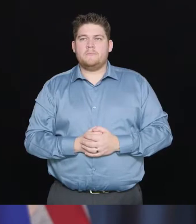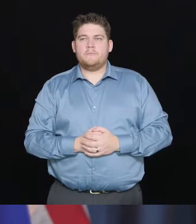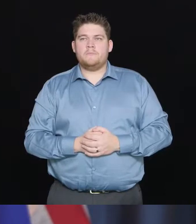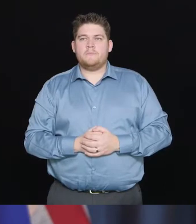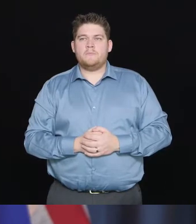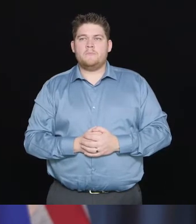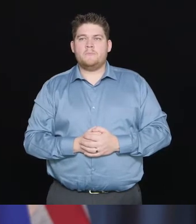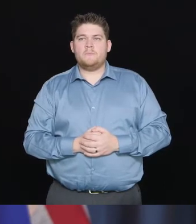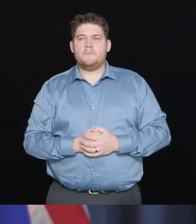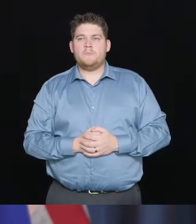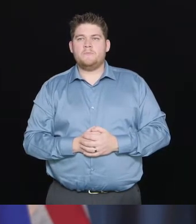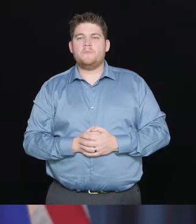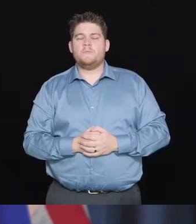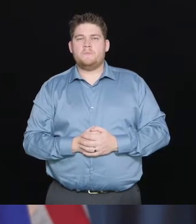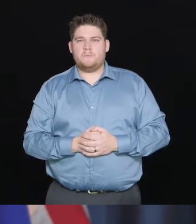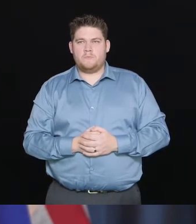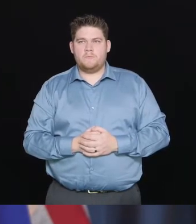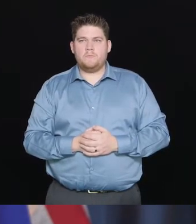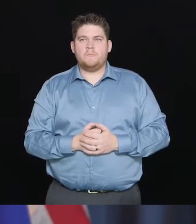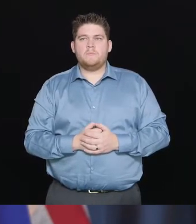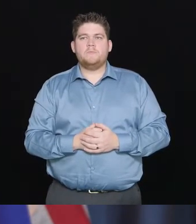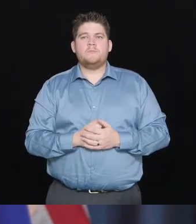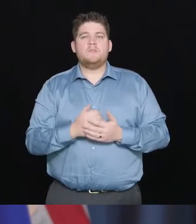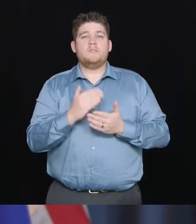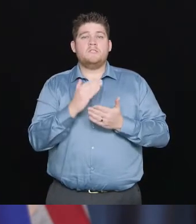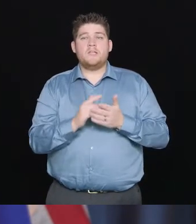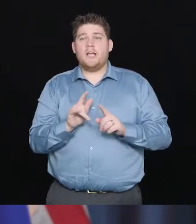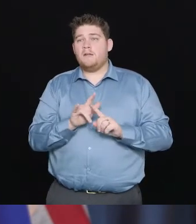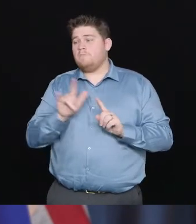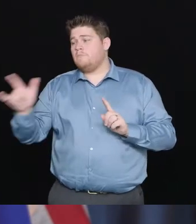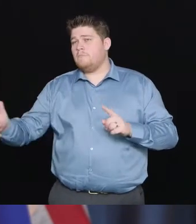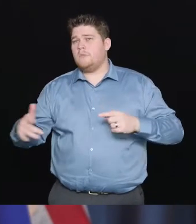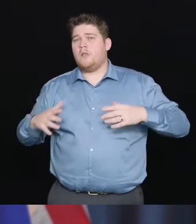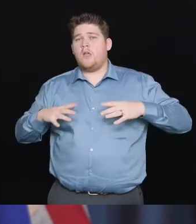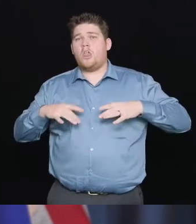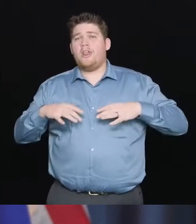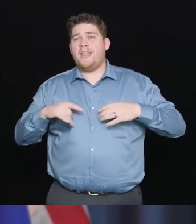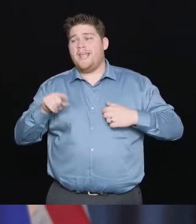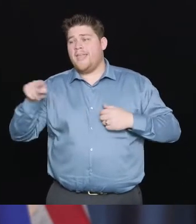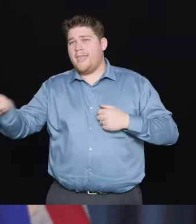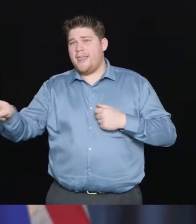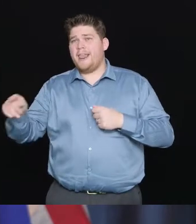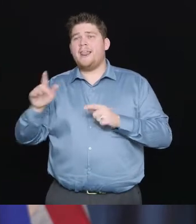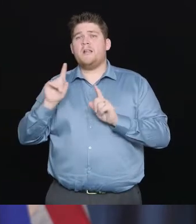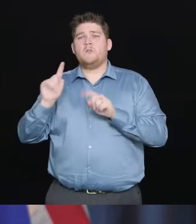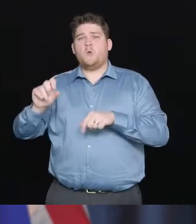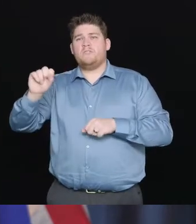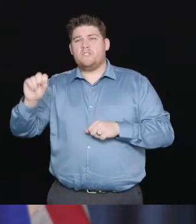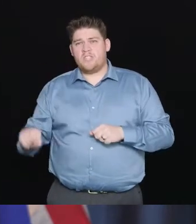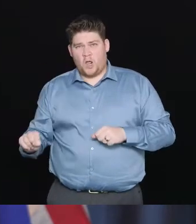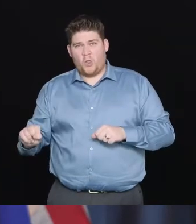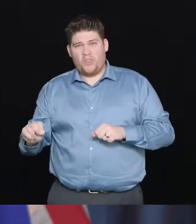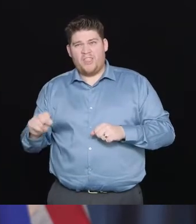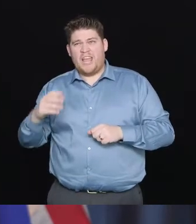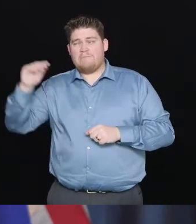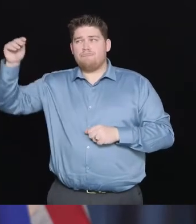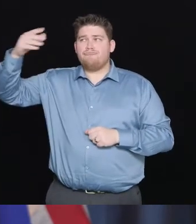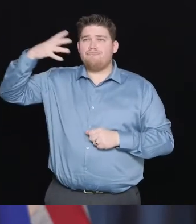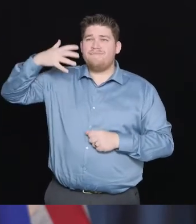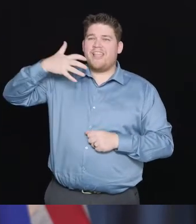are managed in those settings. It is one of those challenges. We know that it's only for a short period of time, and we've